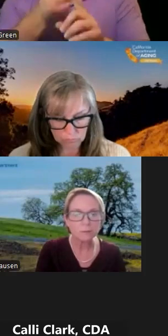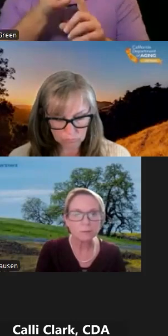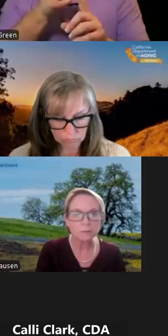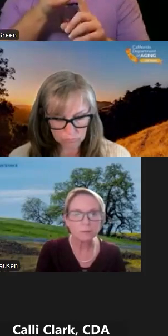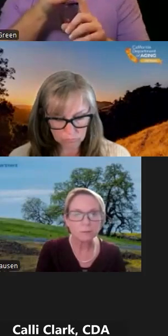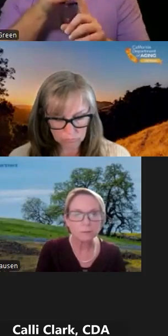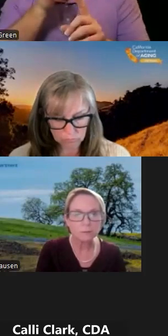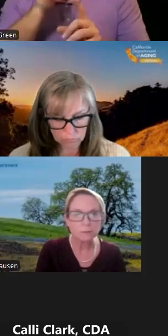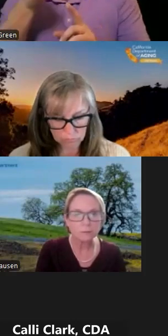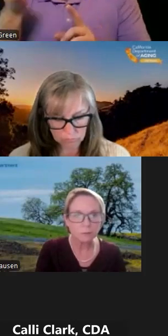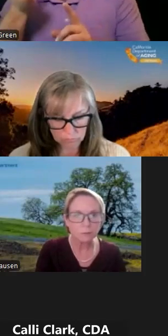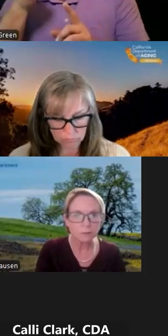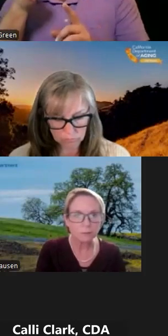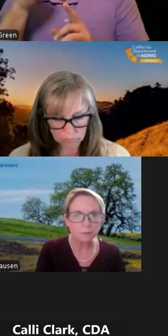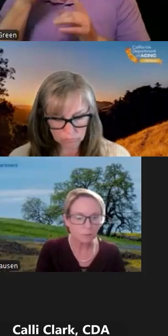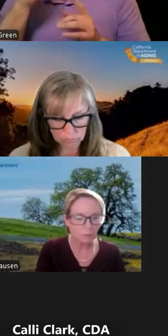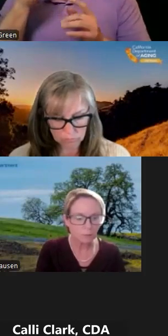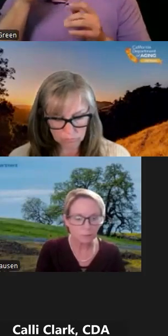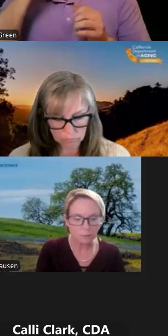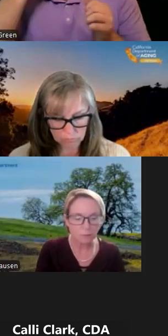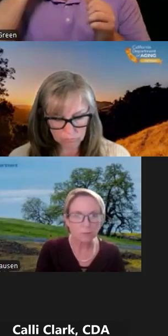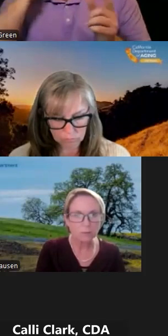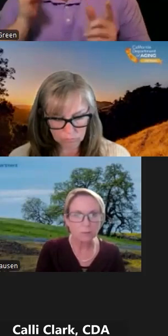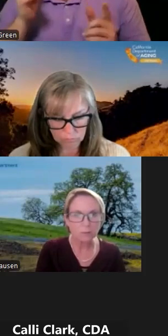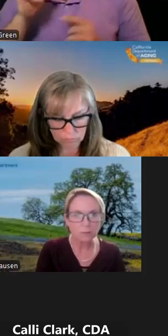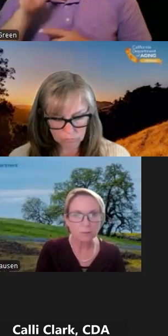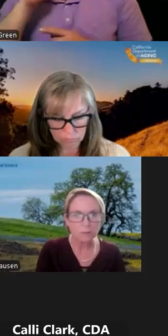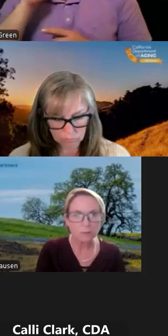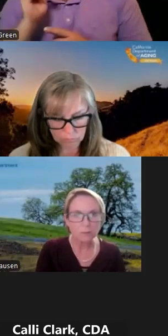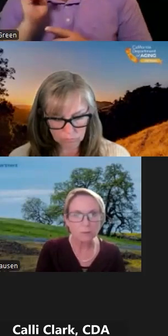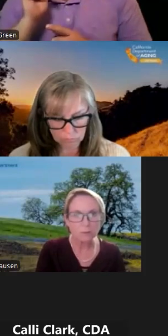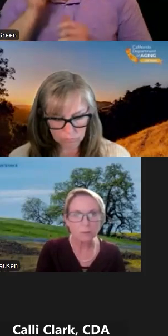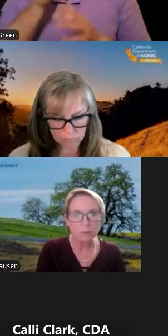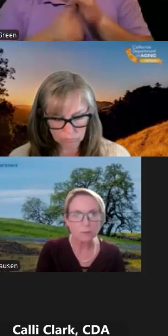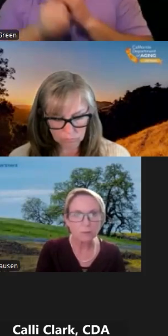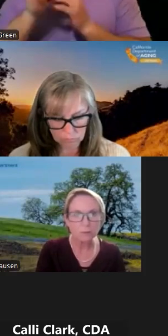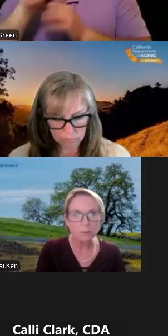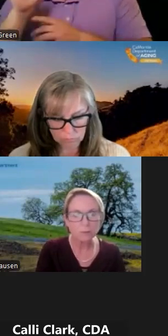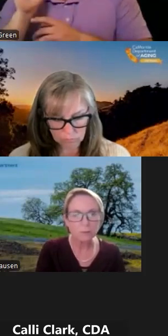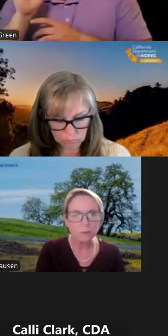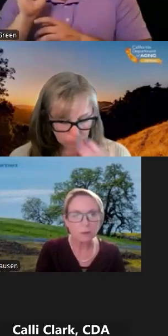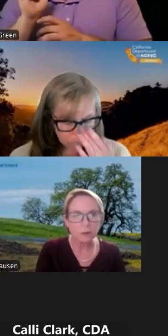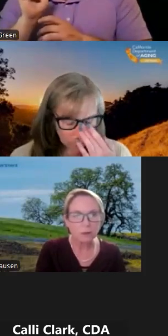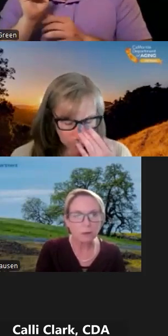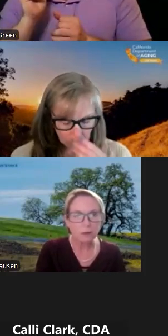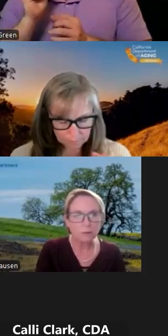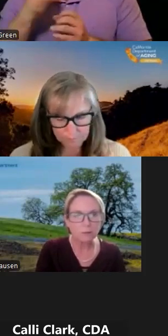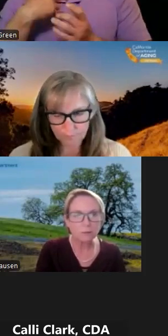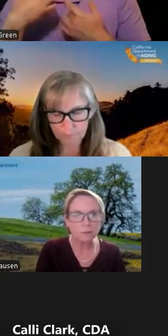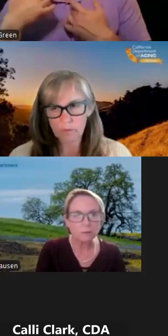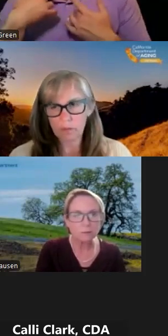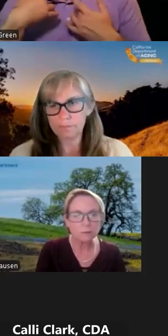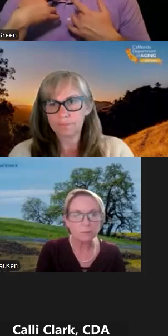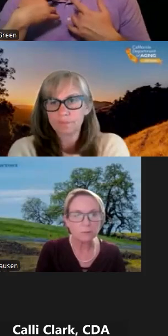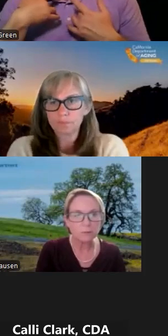with the other diseases, Alzheimer's disease is underdiagnosed. So I'm really concerned that if